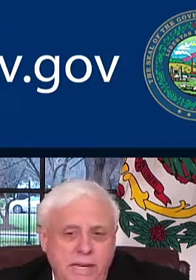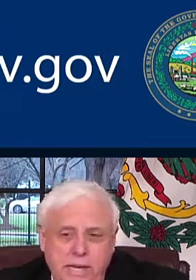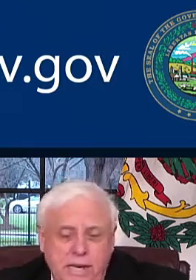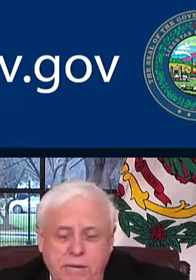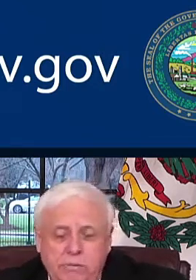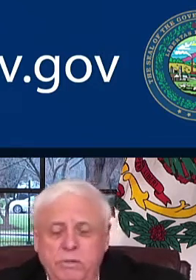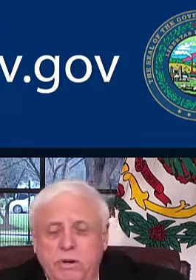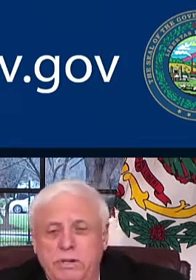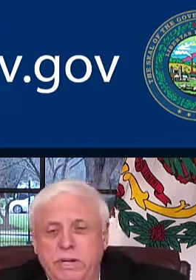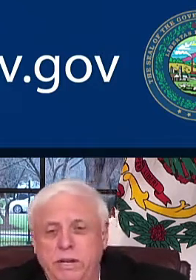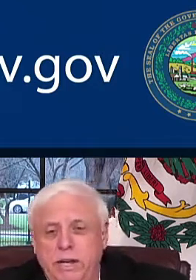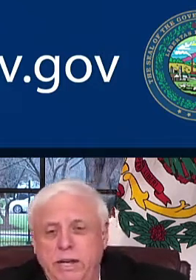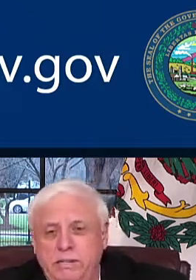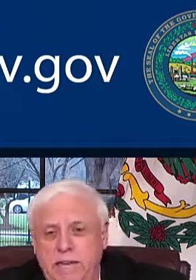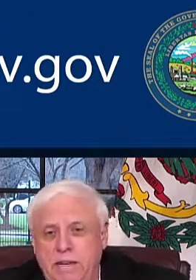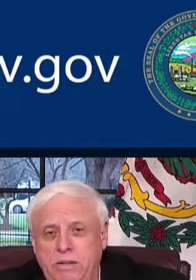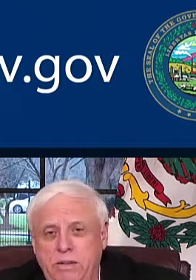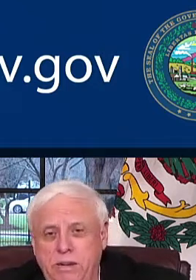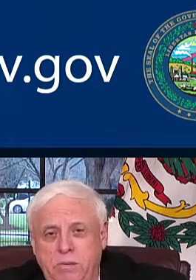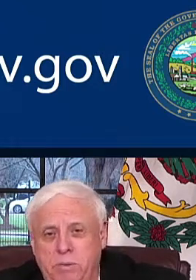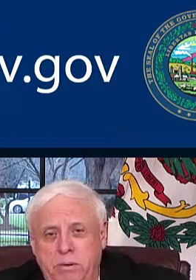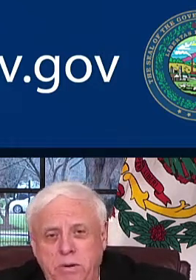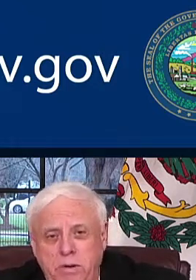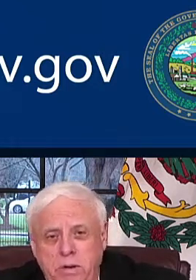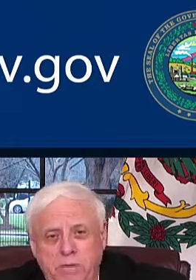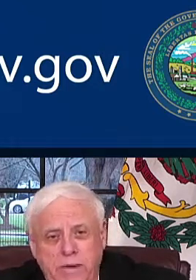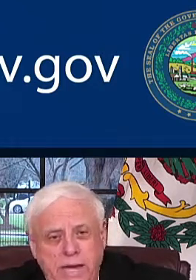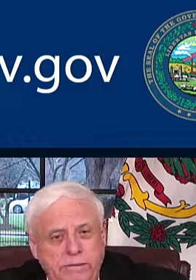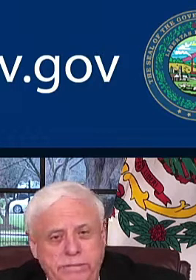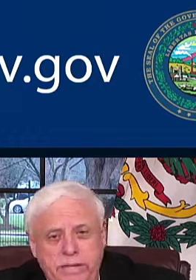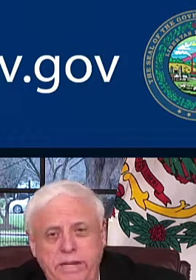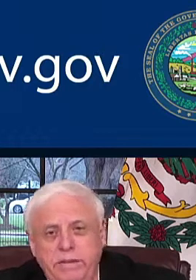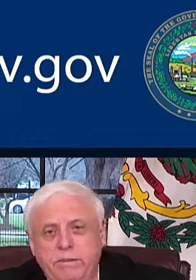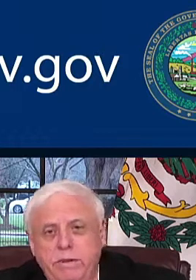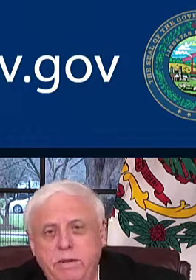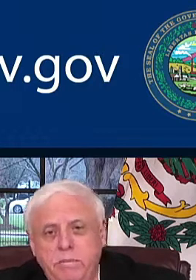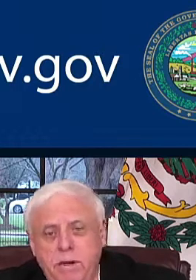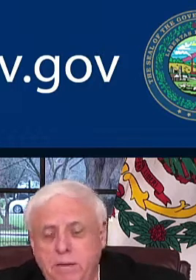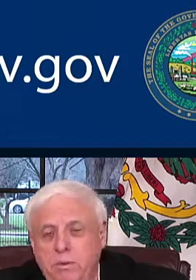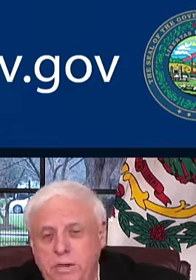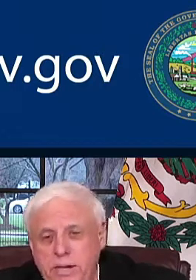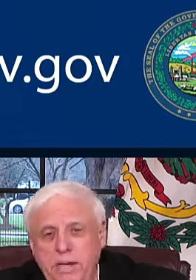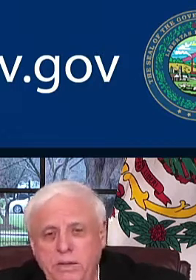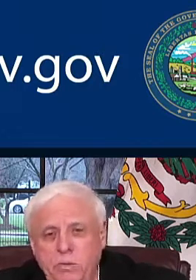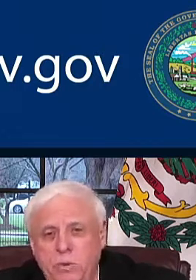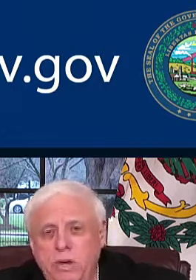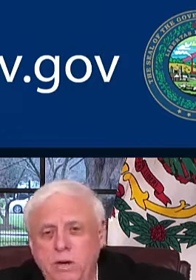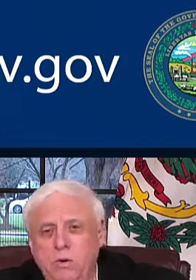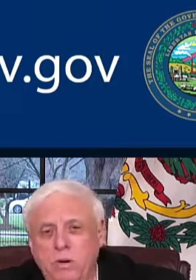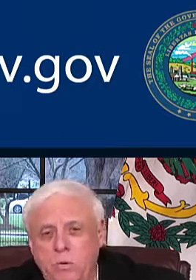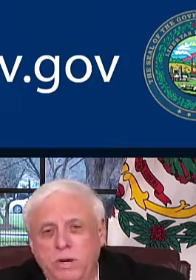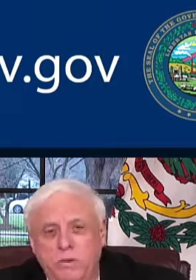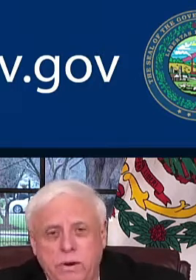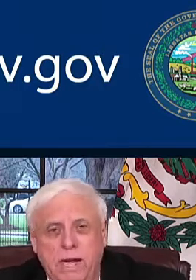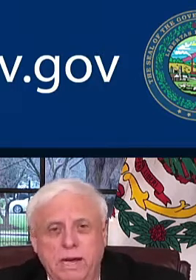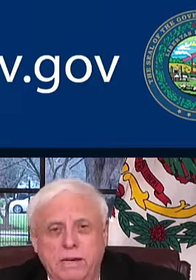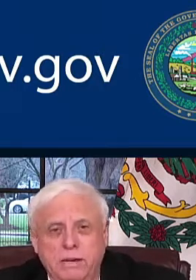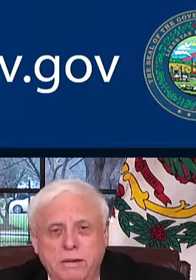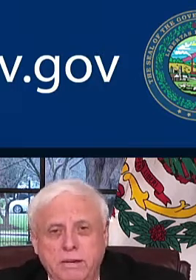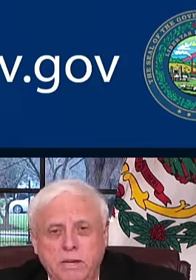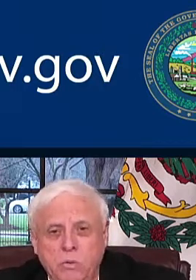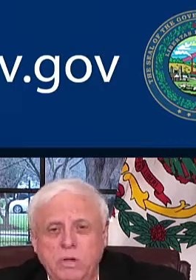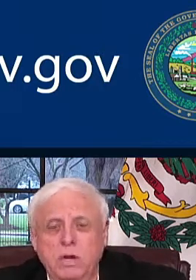I can't absolutely articulate exactly the number of lives saved, but I'm going to tell you, we're not going to quit